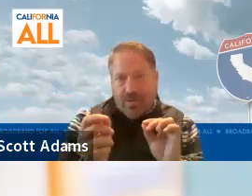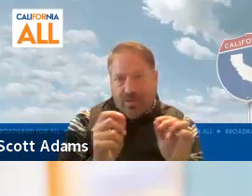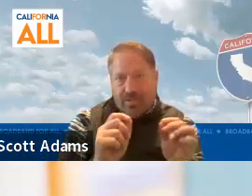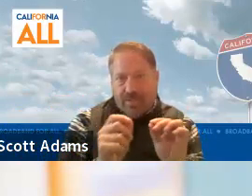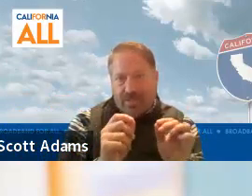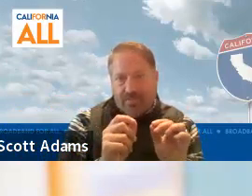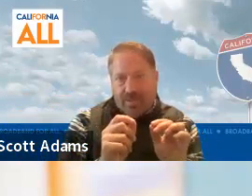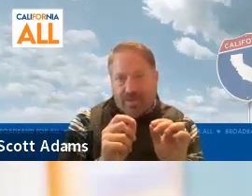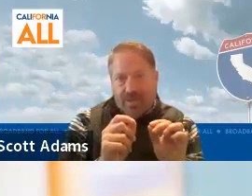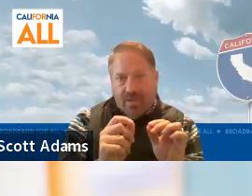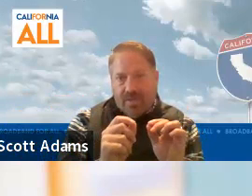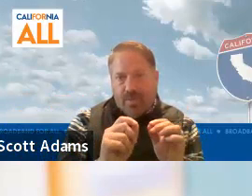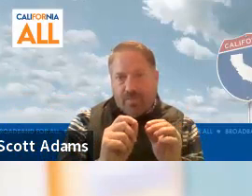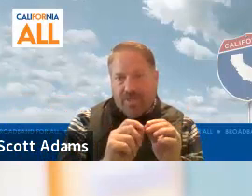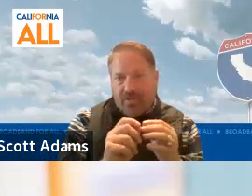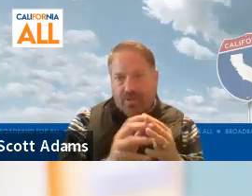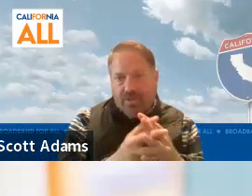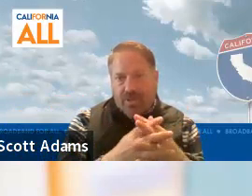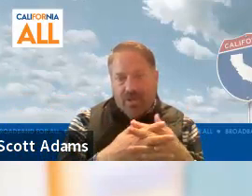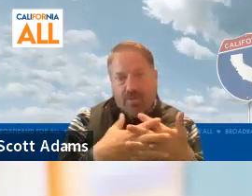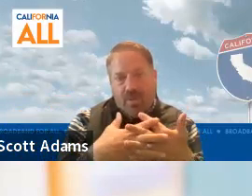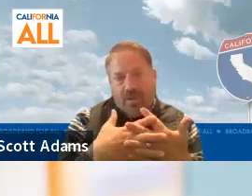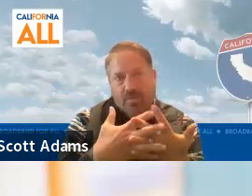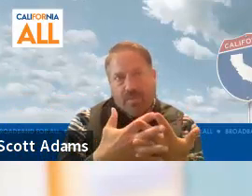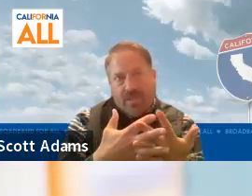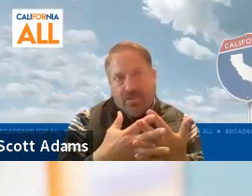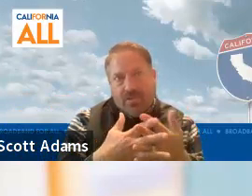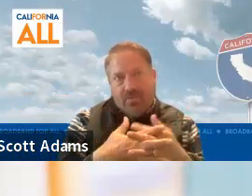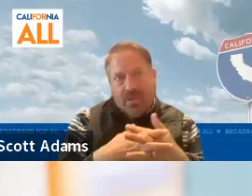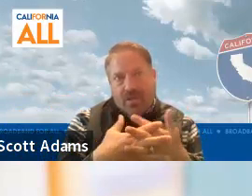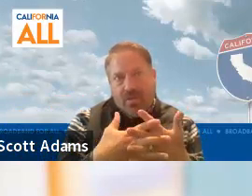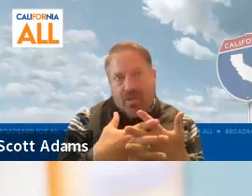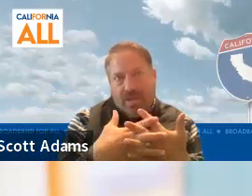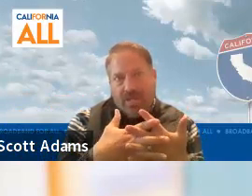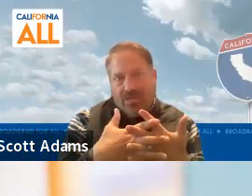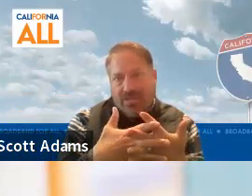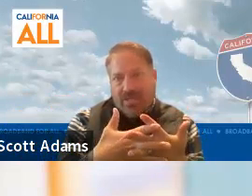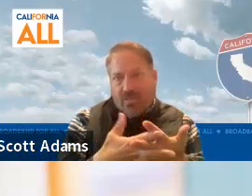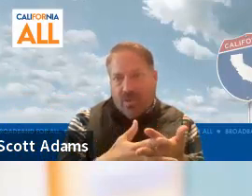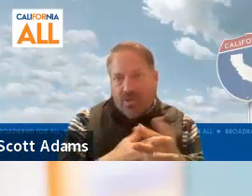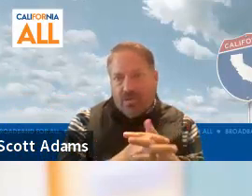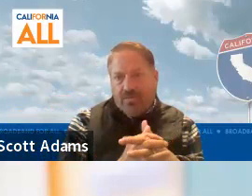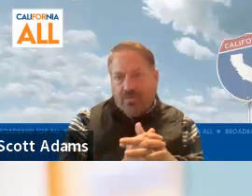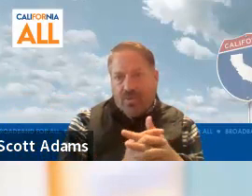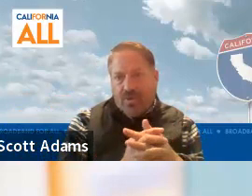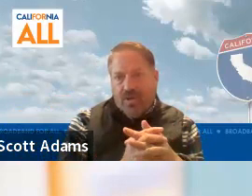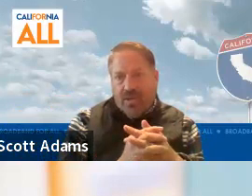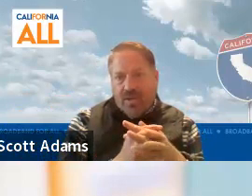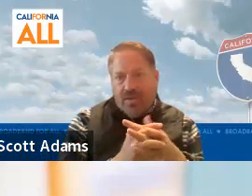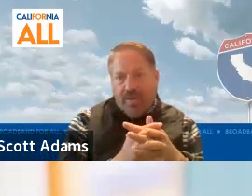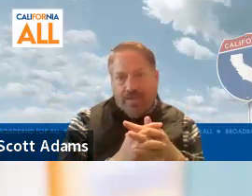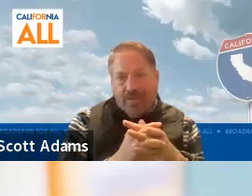different for different segments of the population, you know, potentially, you know, IHSS workers